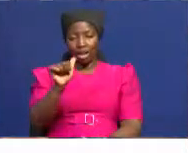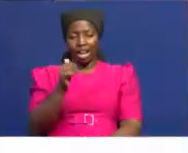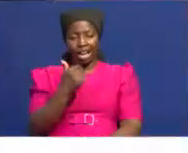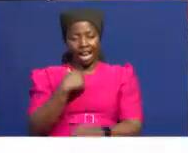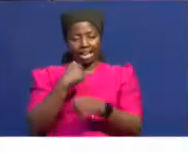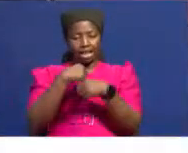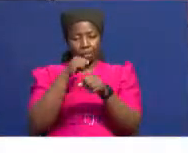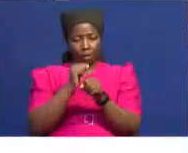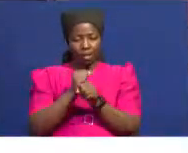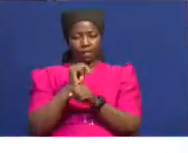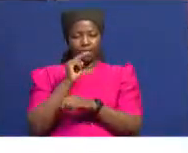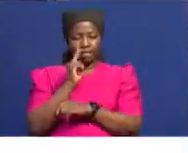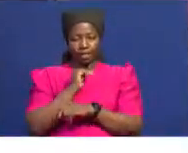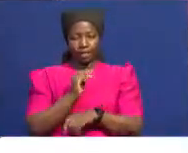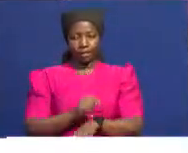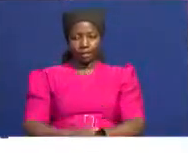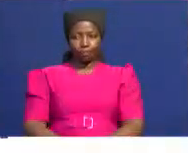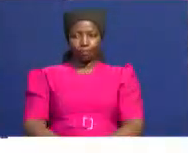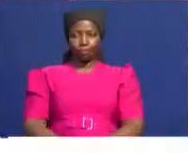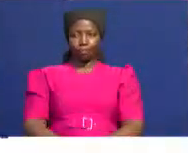place.